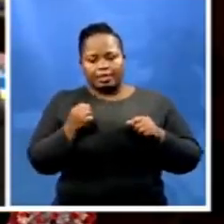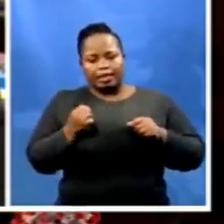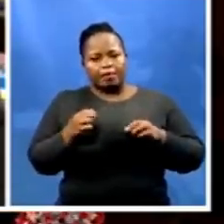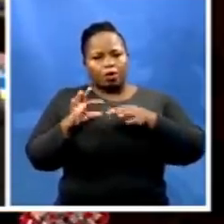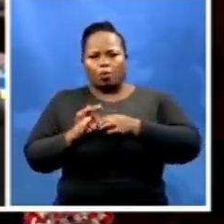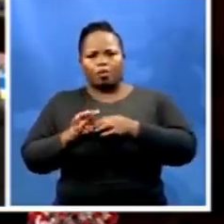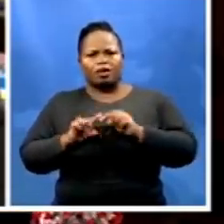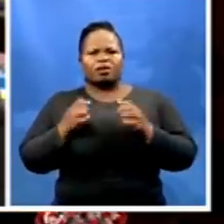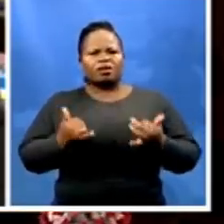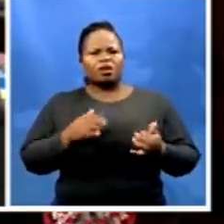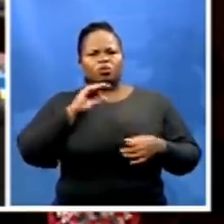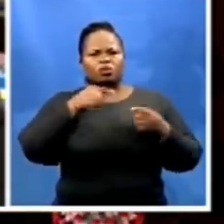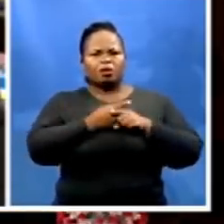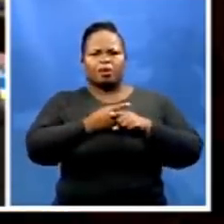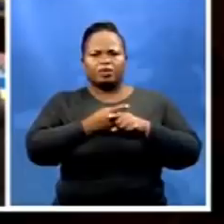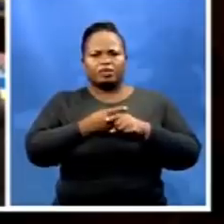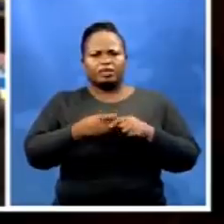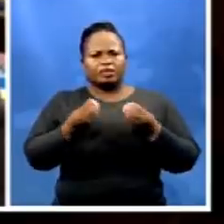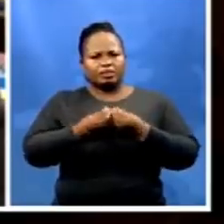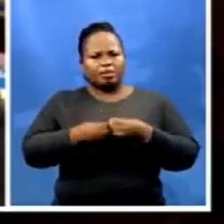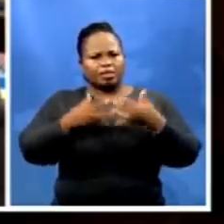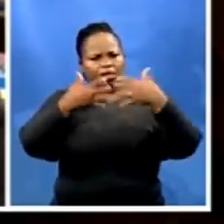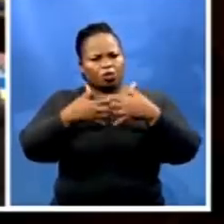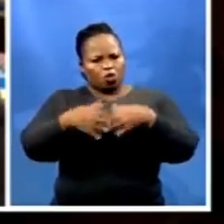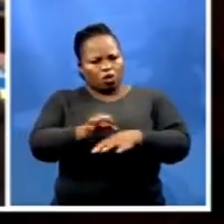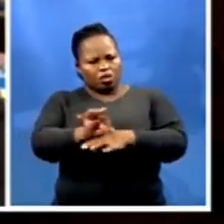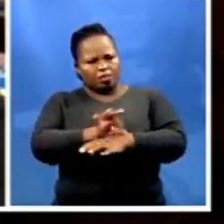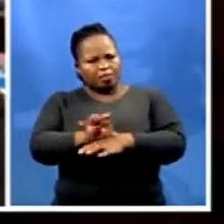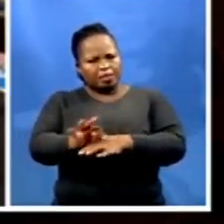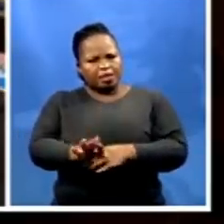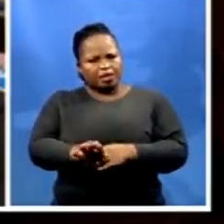coordinated syndicate. What do you mean by that?